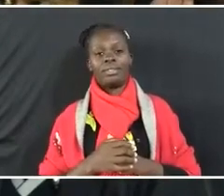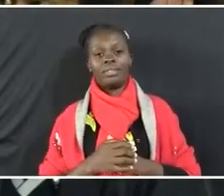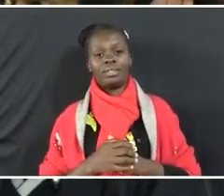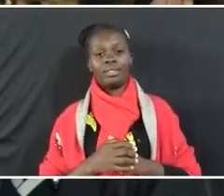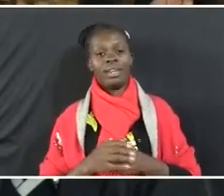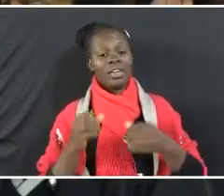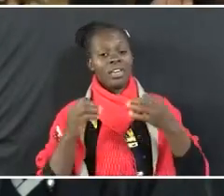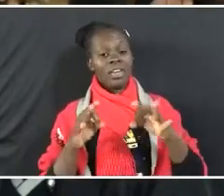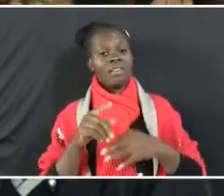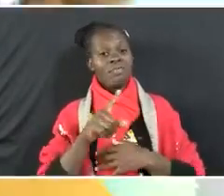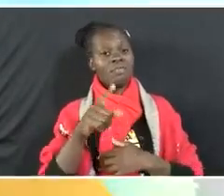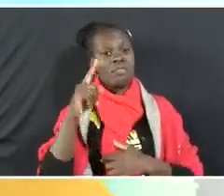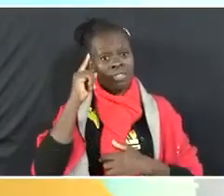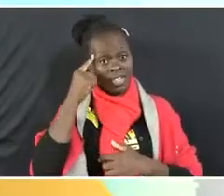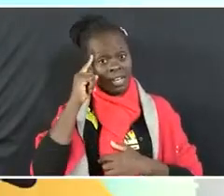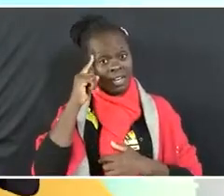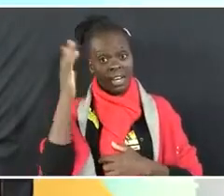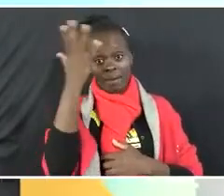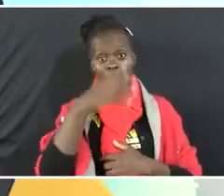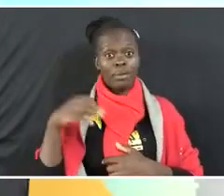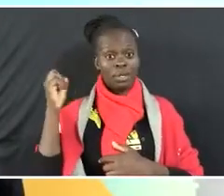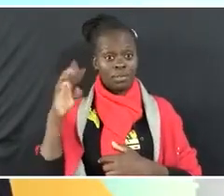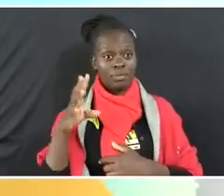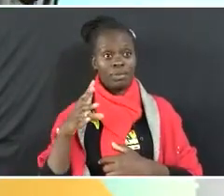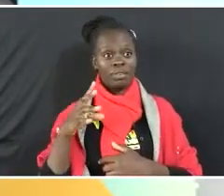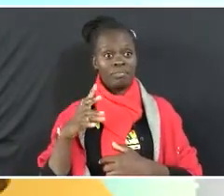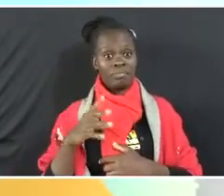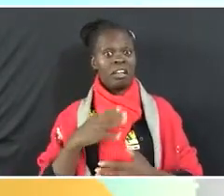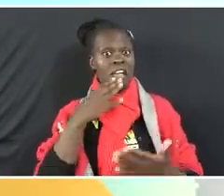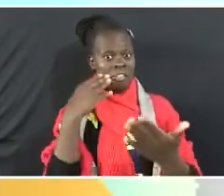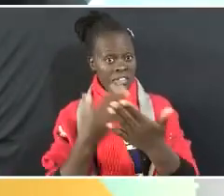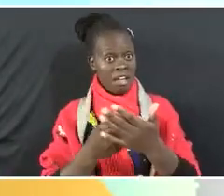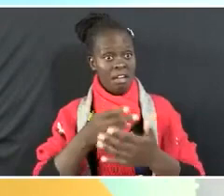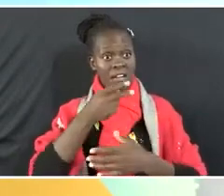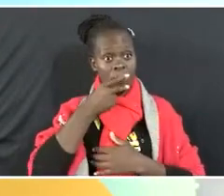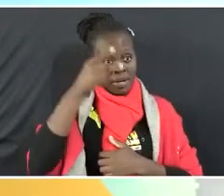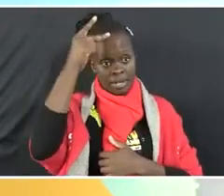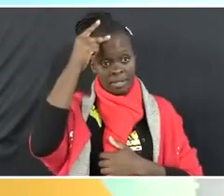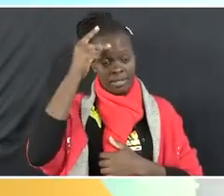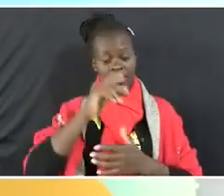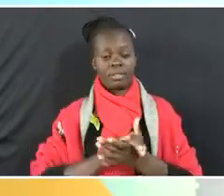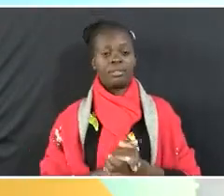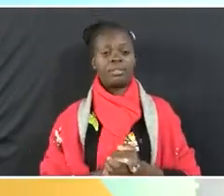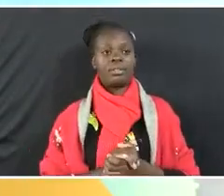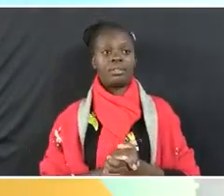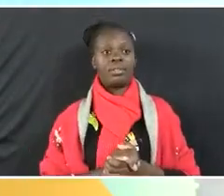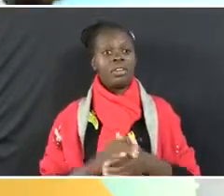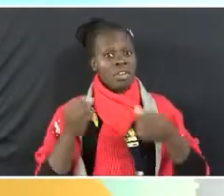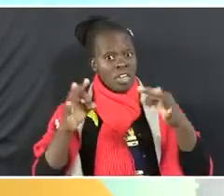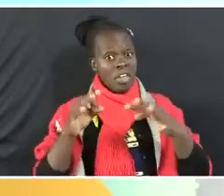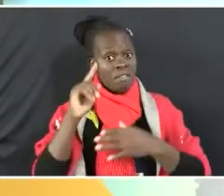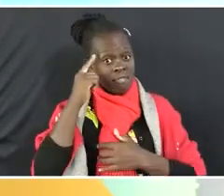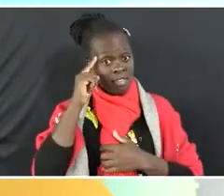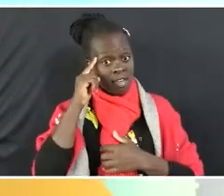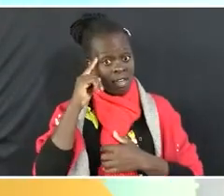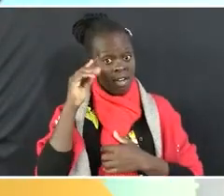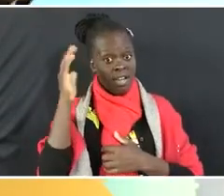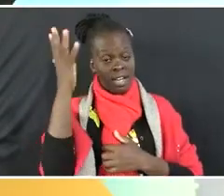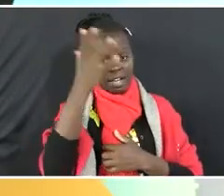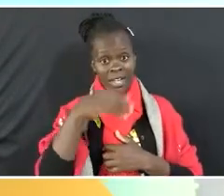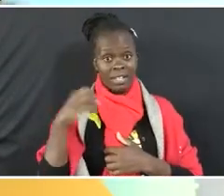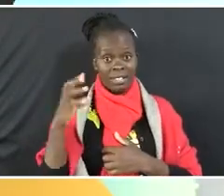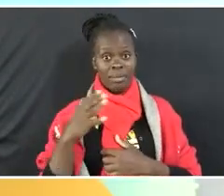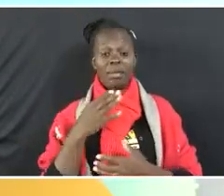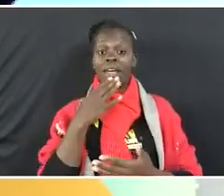If you think you are beautiful, thank your father. Thank your father. If you think you are handsome, thank your